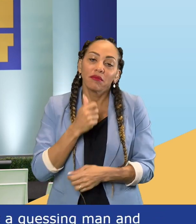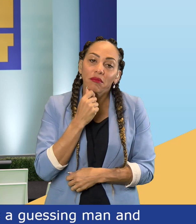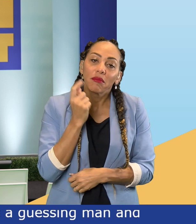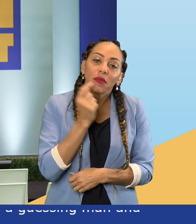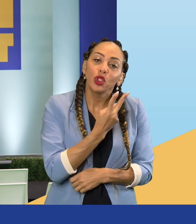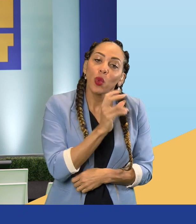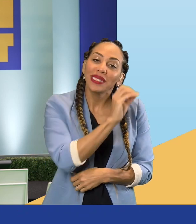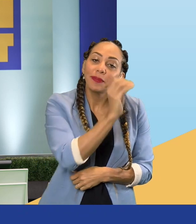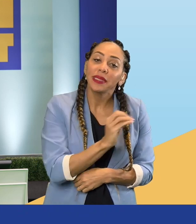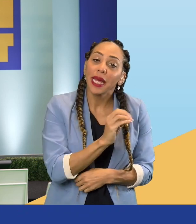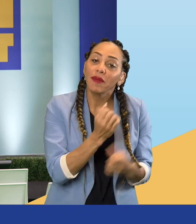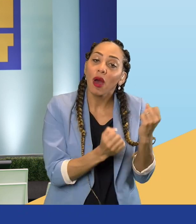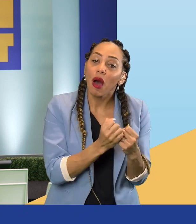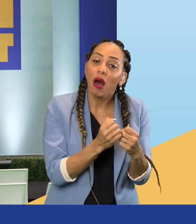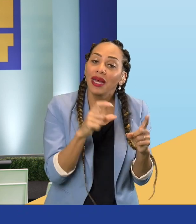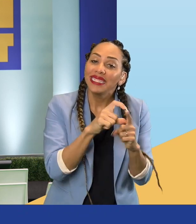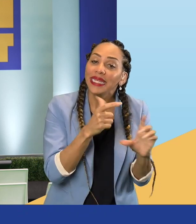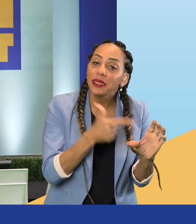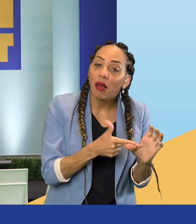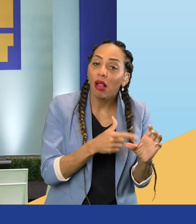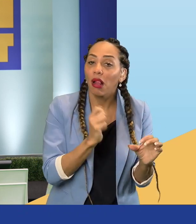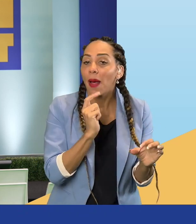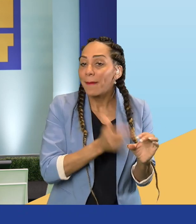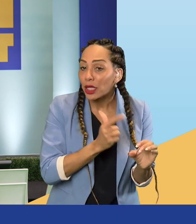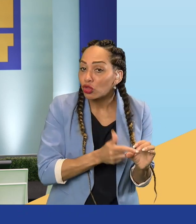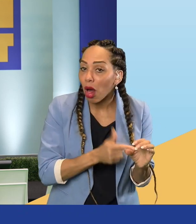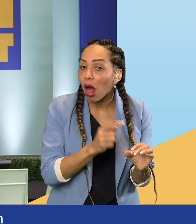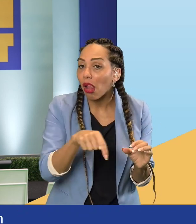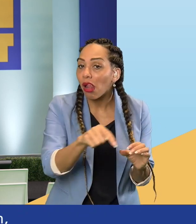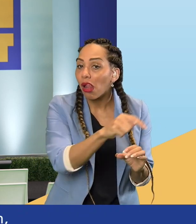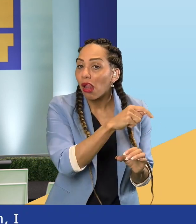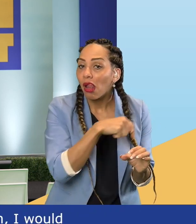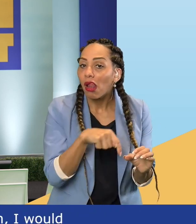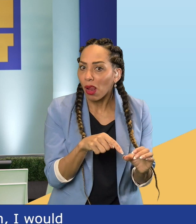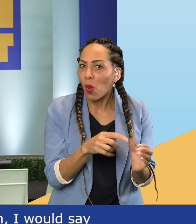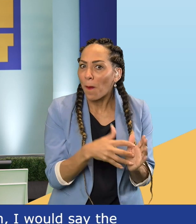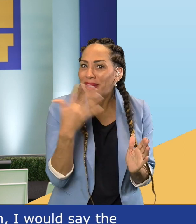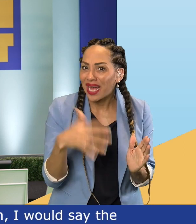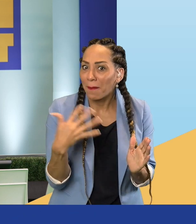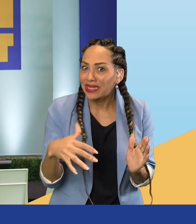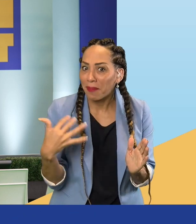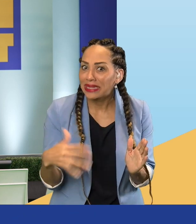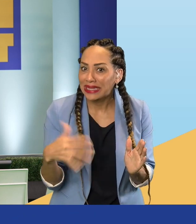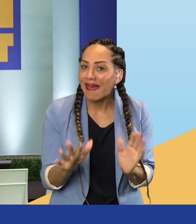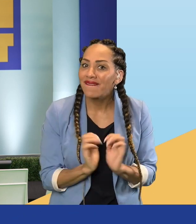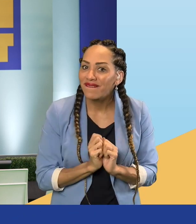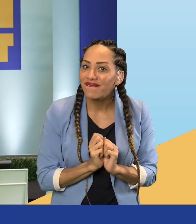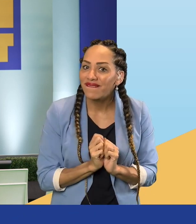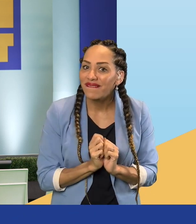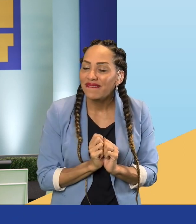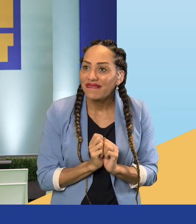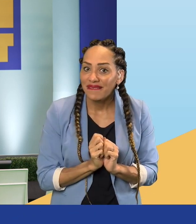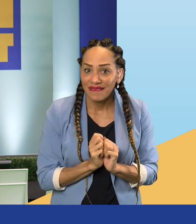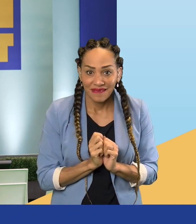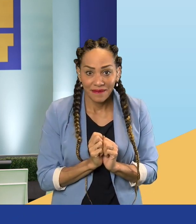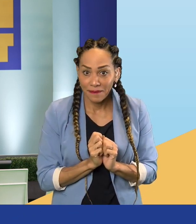20% of cars, the petrol and diesel ones that we can still access, will probably be the most expensive ones. Because if you can only build a